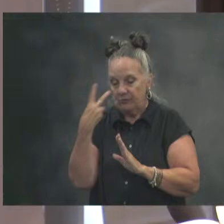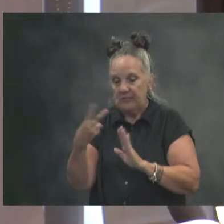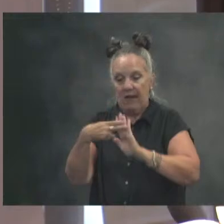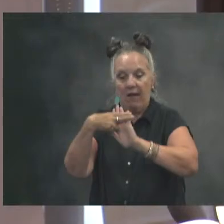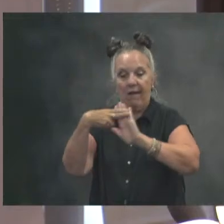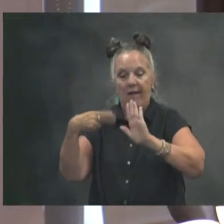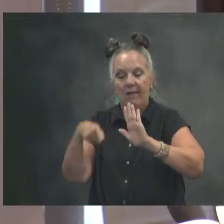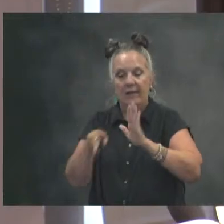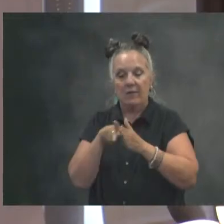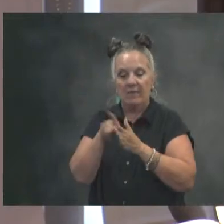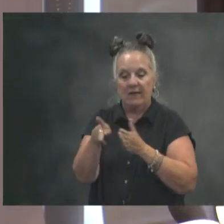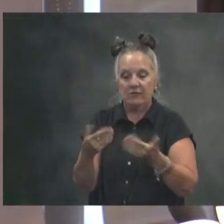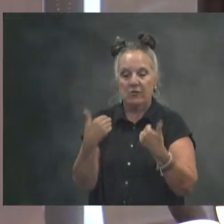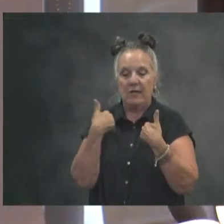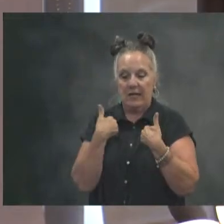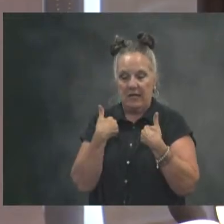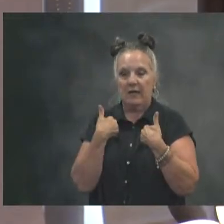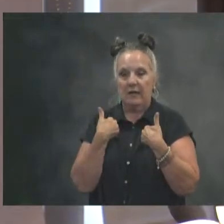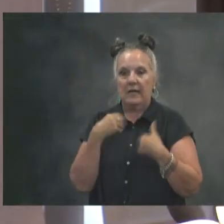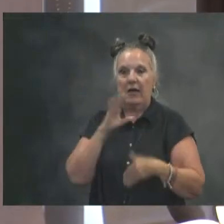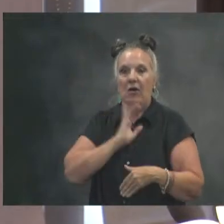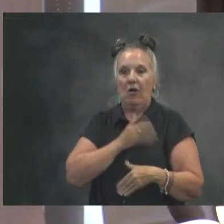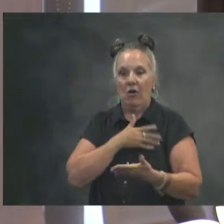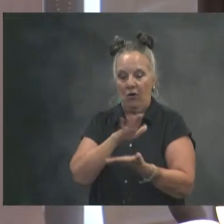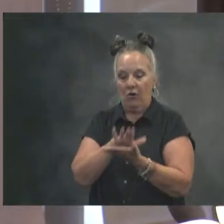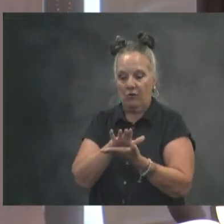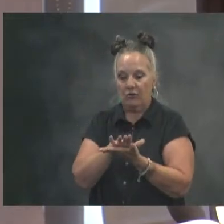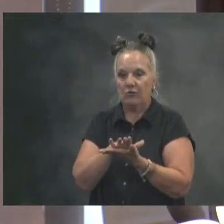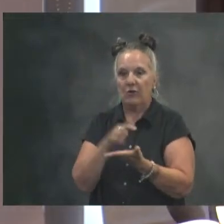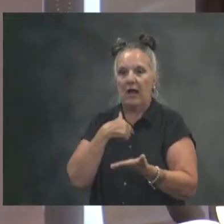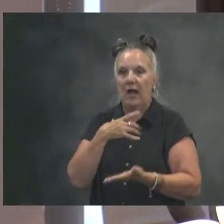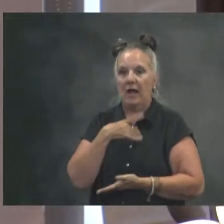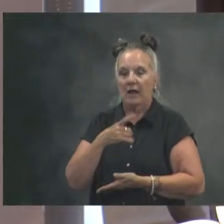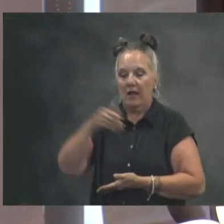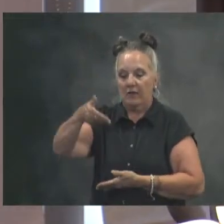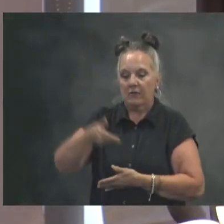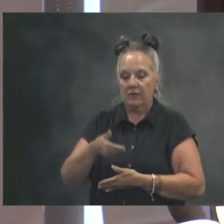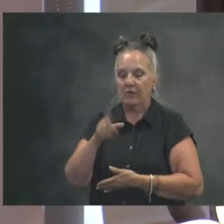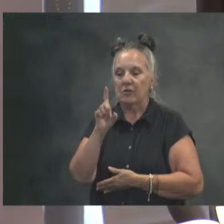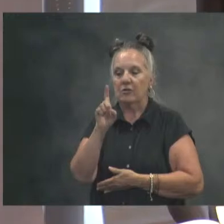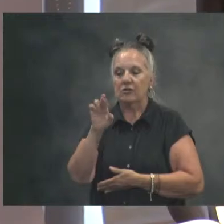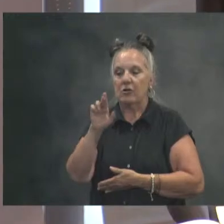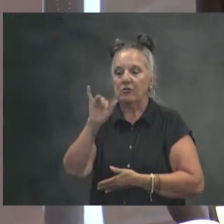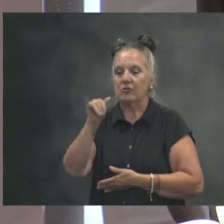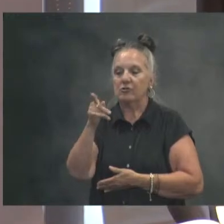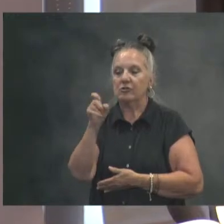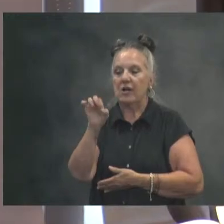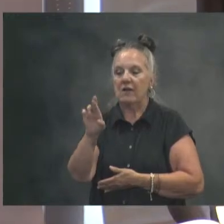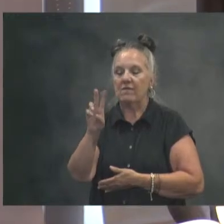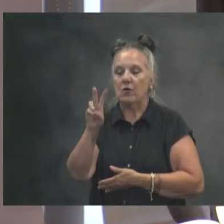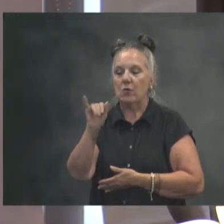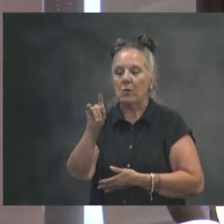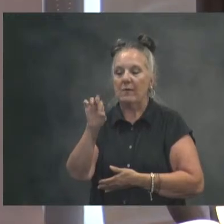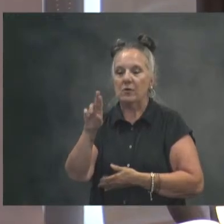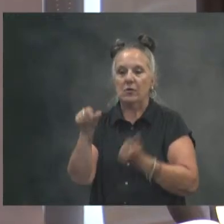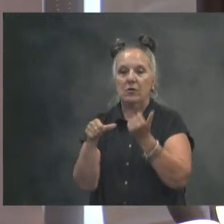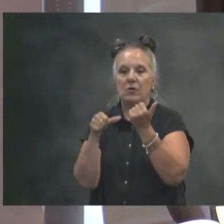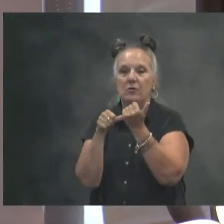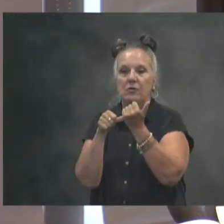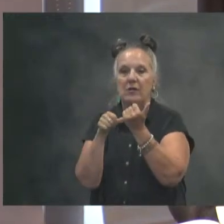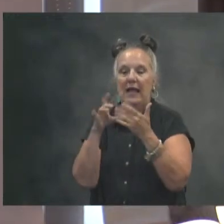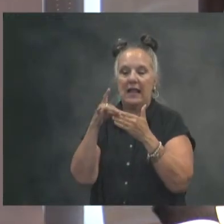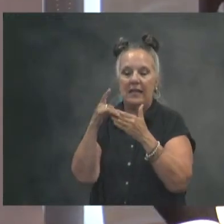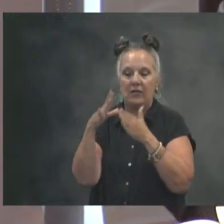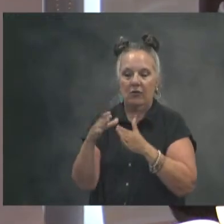these professionals have had in our schools, I'd like to invite Dr. Jennifer Webster, our Associate Superintendent for Leadership